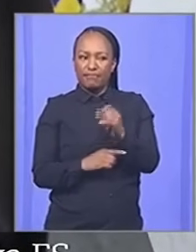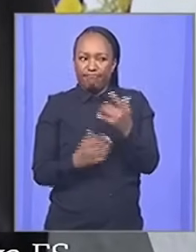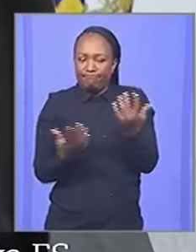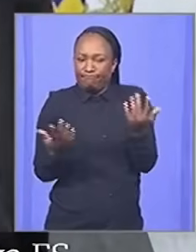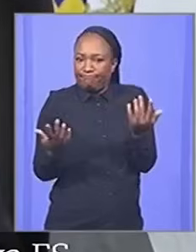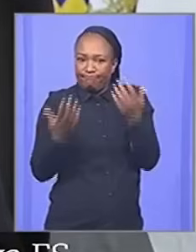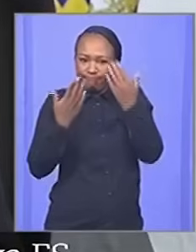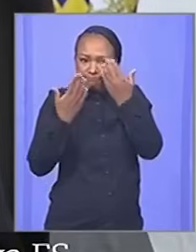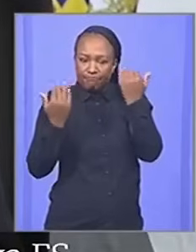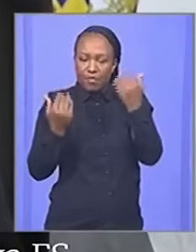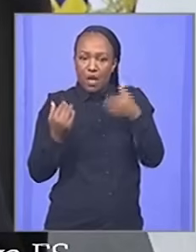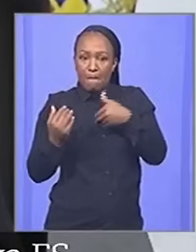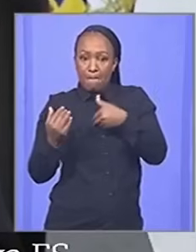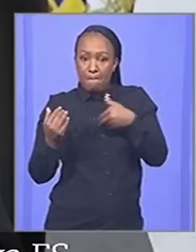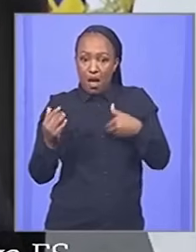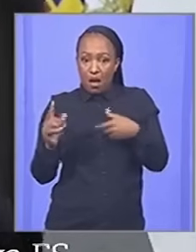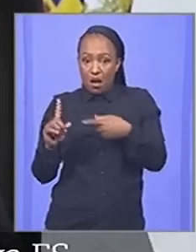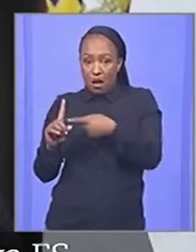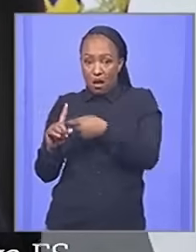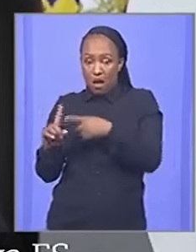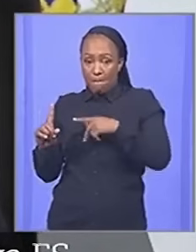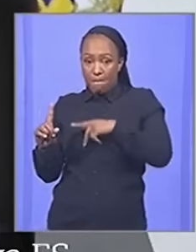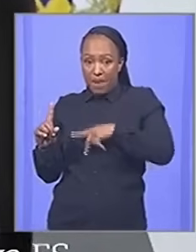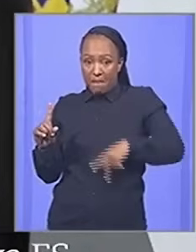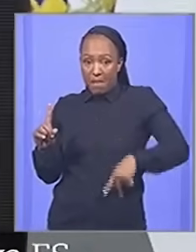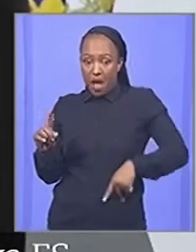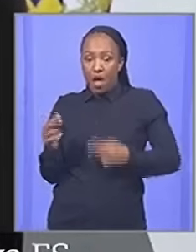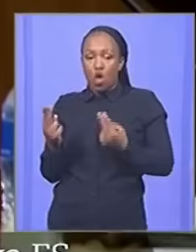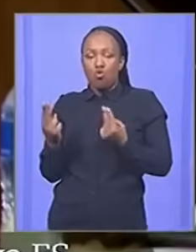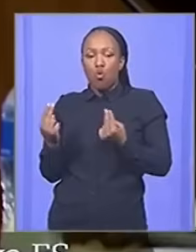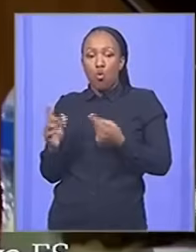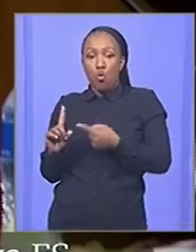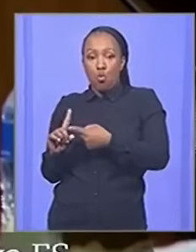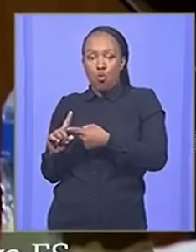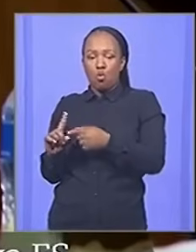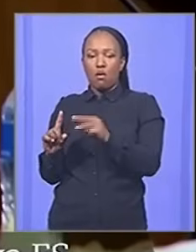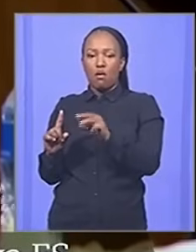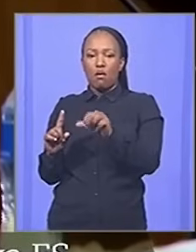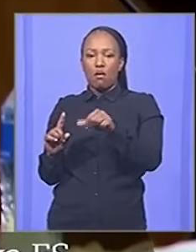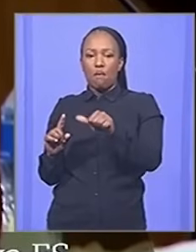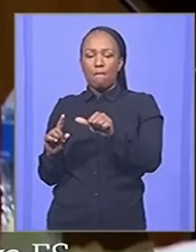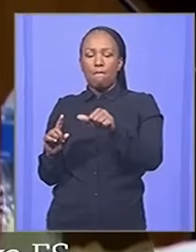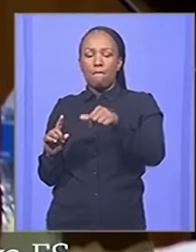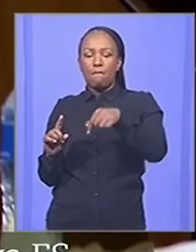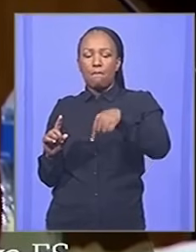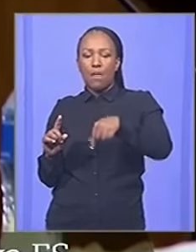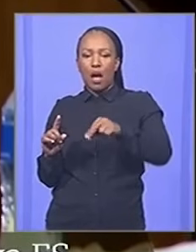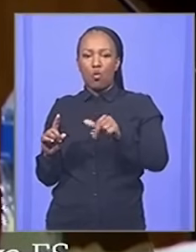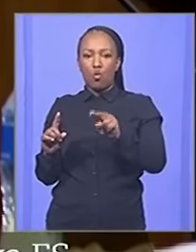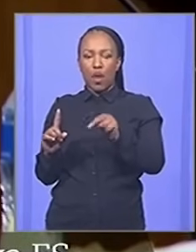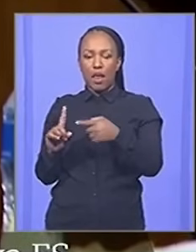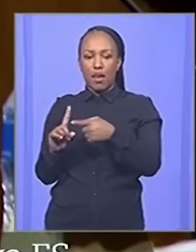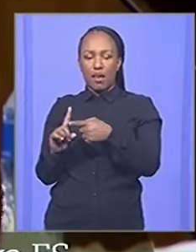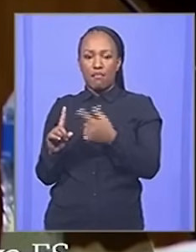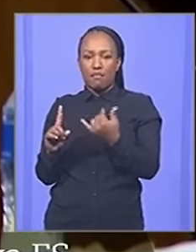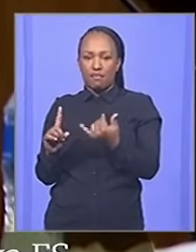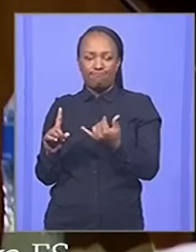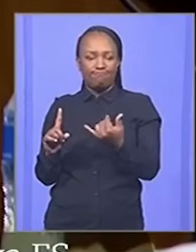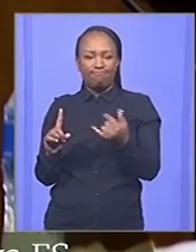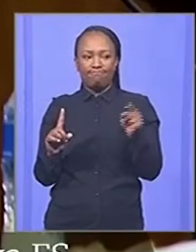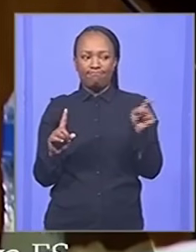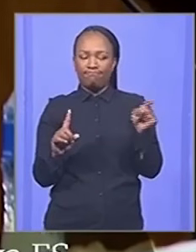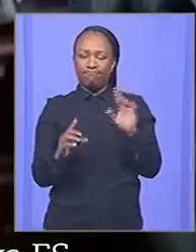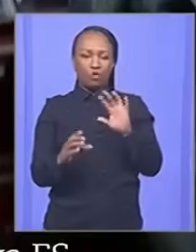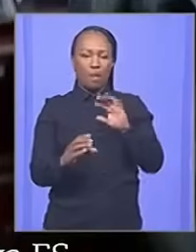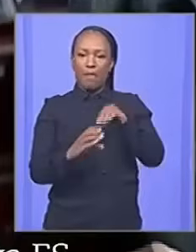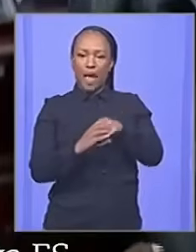isale Maqueen Letsuwa Mathai a nke marapo a ho ba tona kgolo profenseng Dukwana ha se karolo ya matona